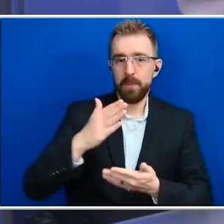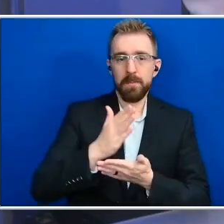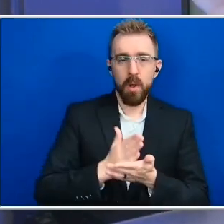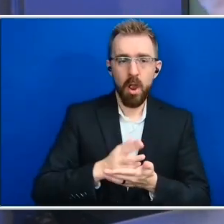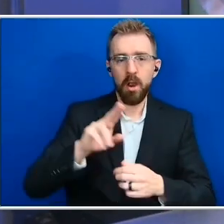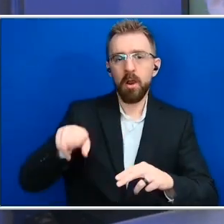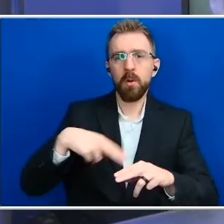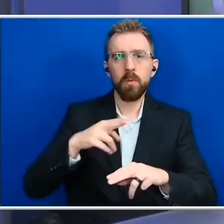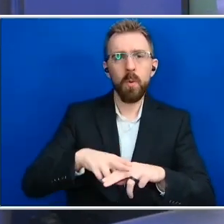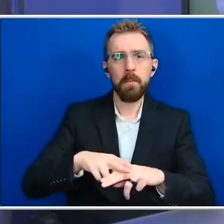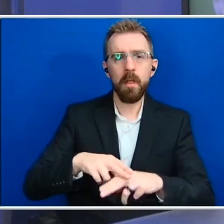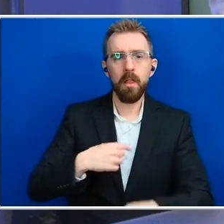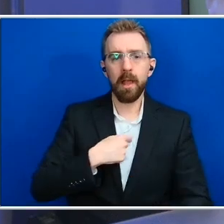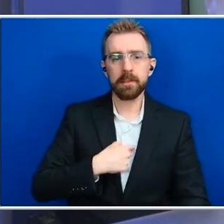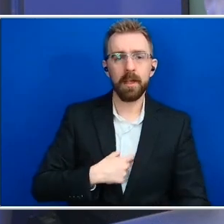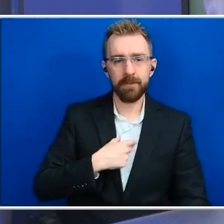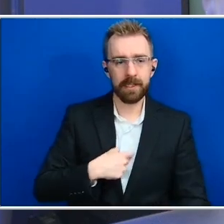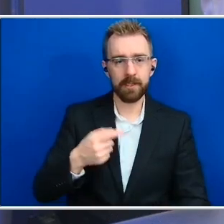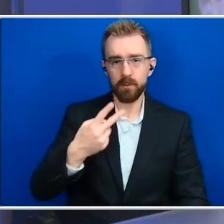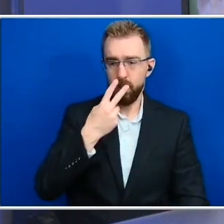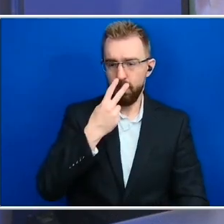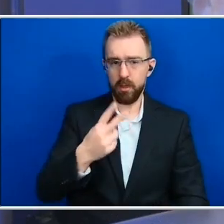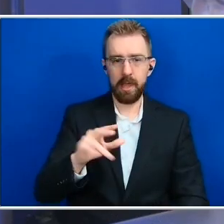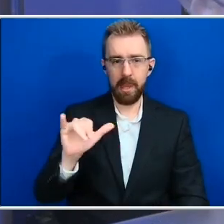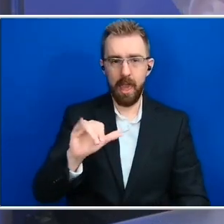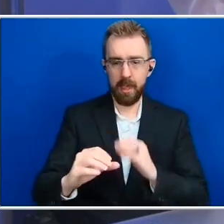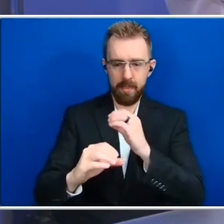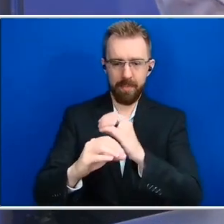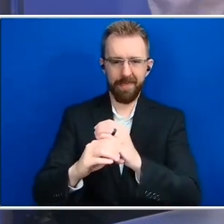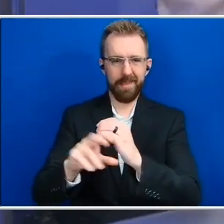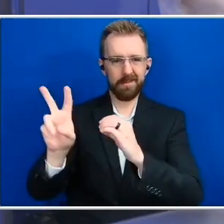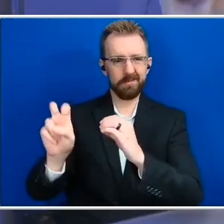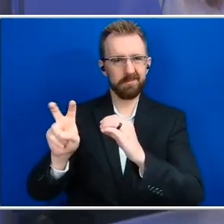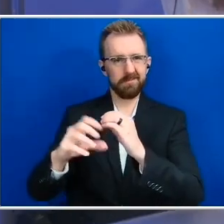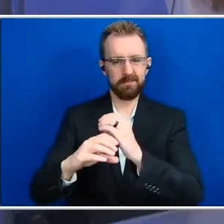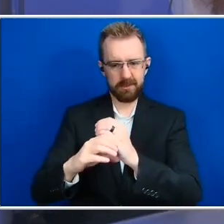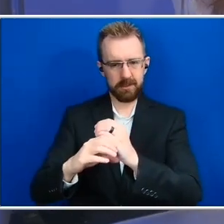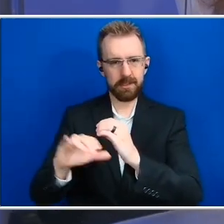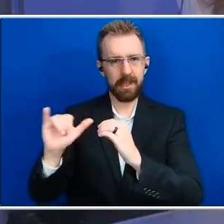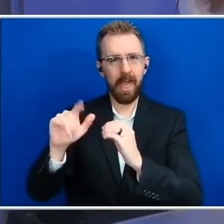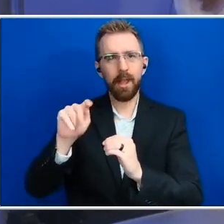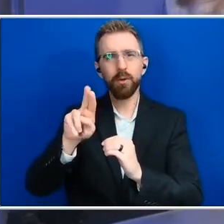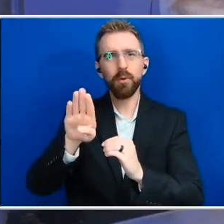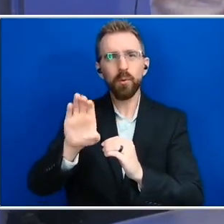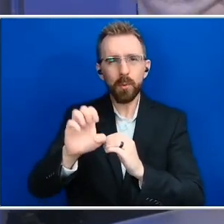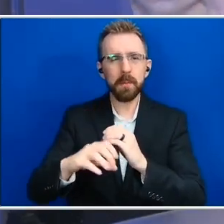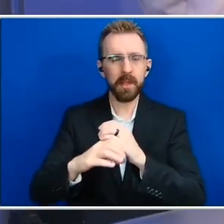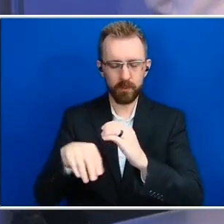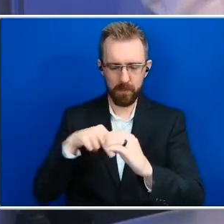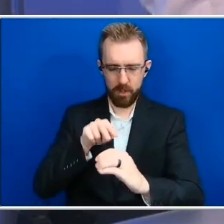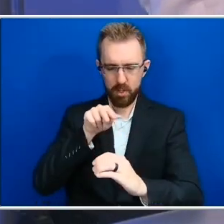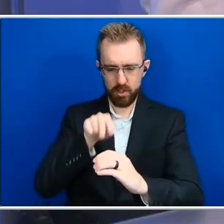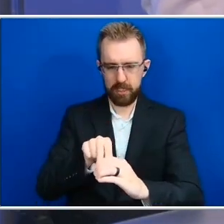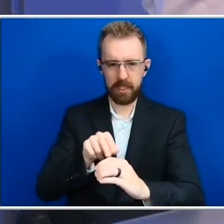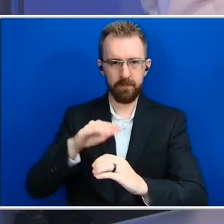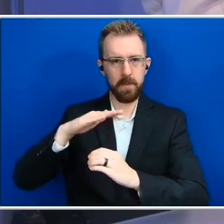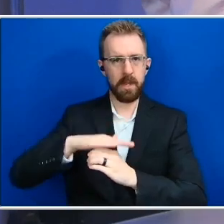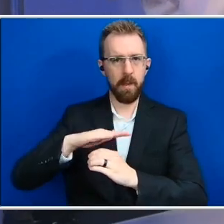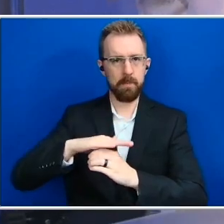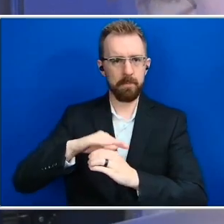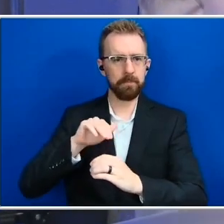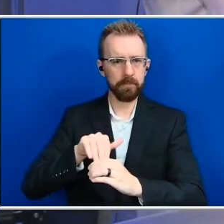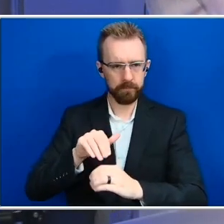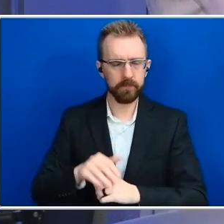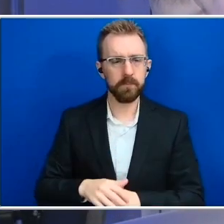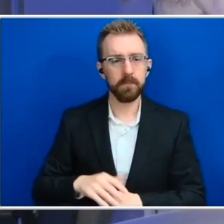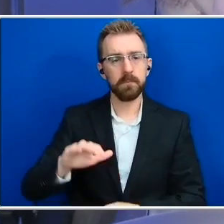esophagus. Therefore, you're looking like this. The esophagus is like a tube. Therefore, I'm looking from top. This upper part is